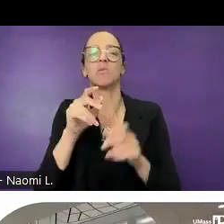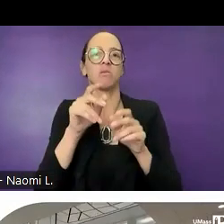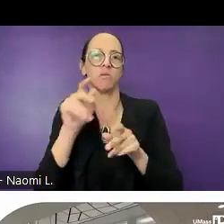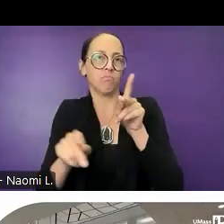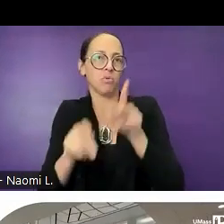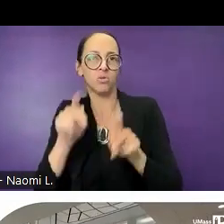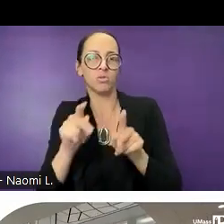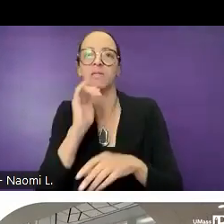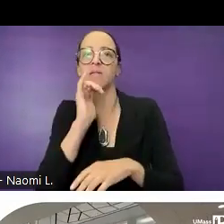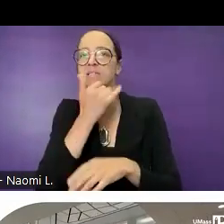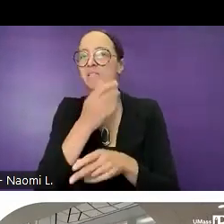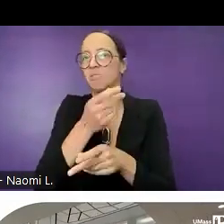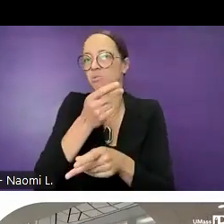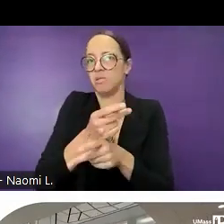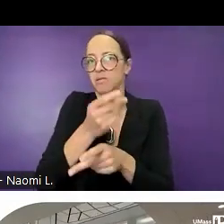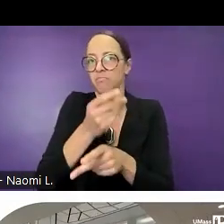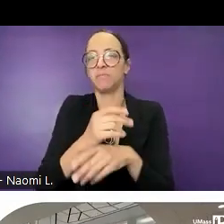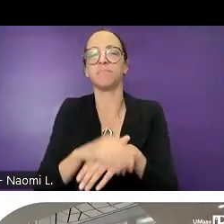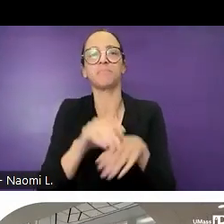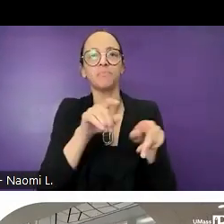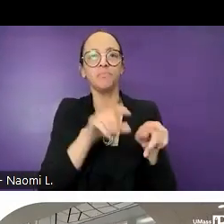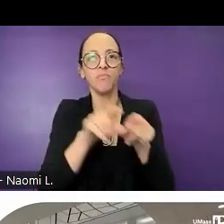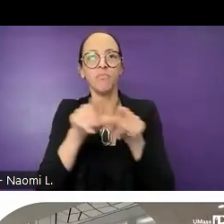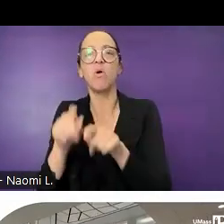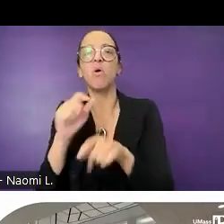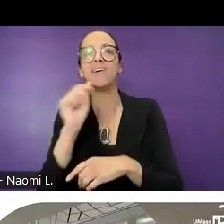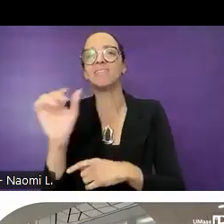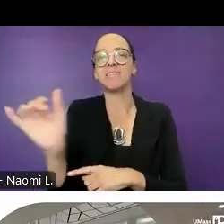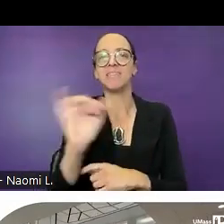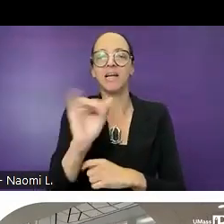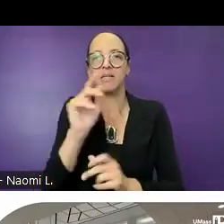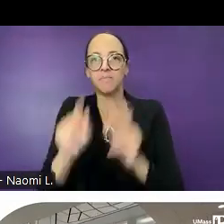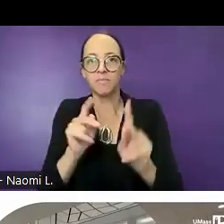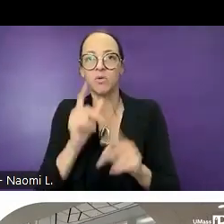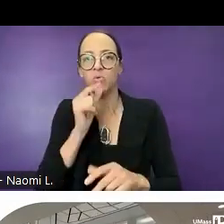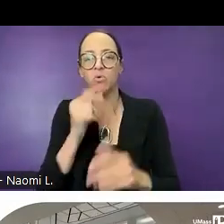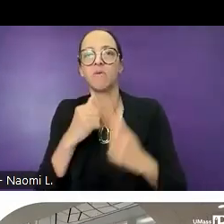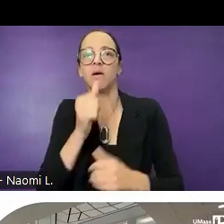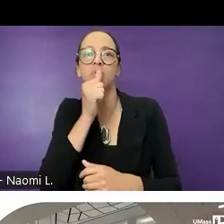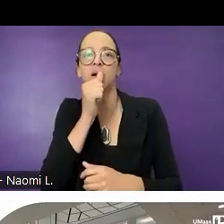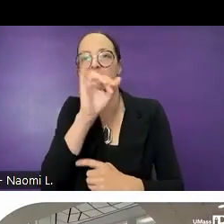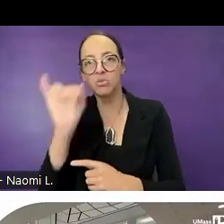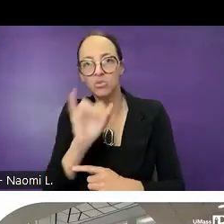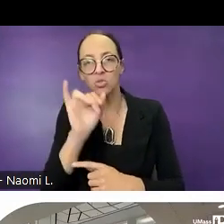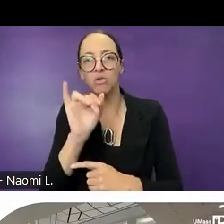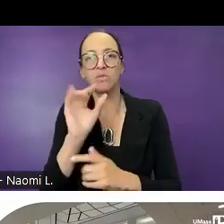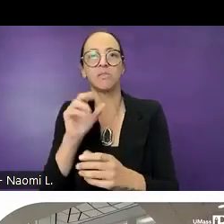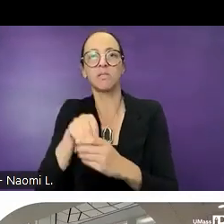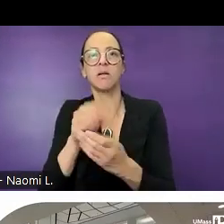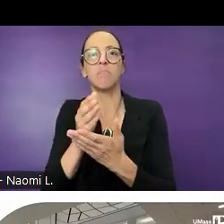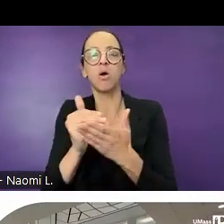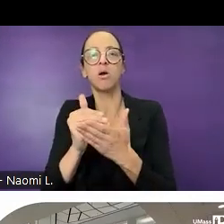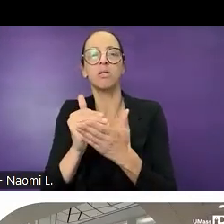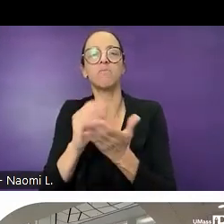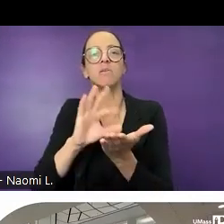unlike individuals who are either privately insured or part of the Medi-Cal system, there's no obvious grievance or